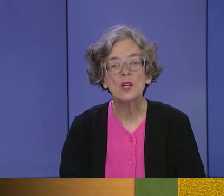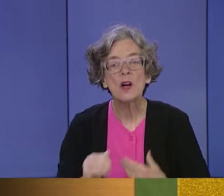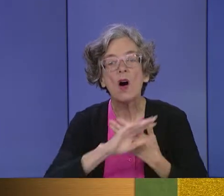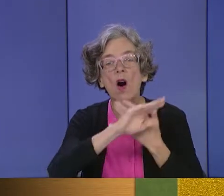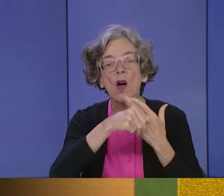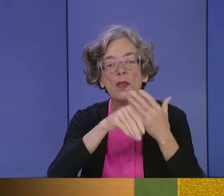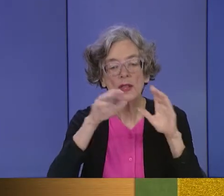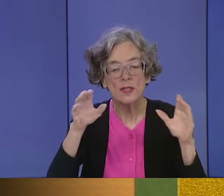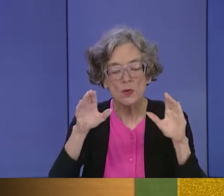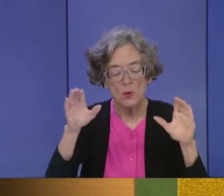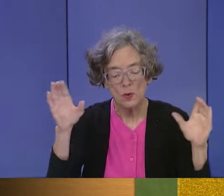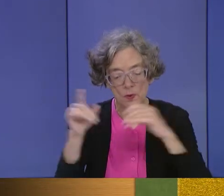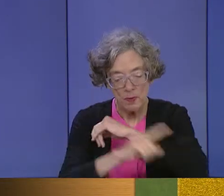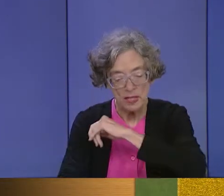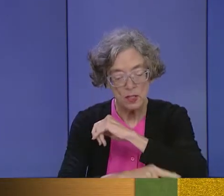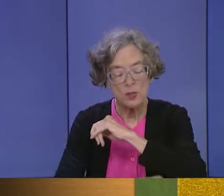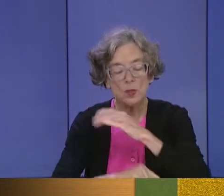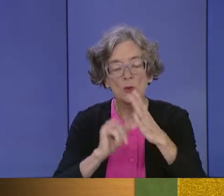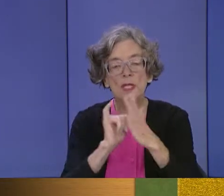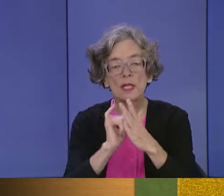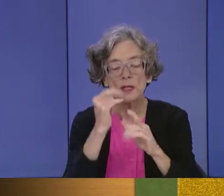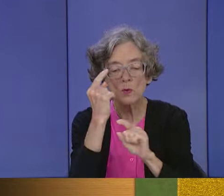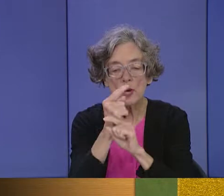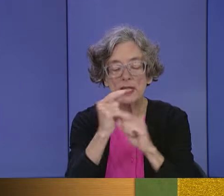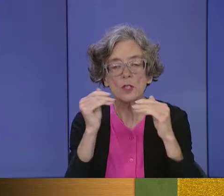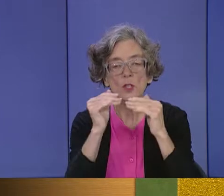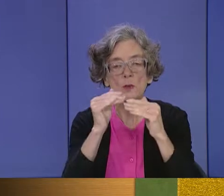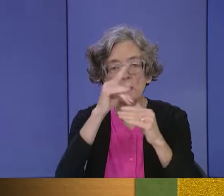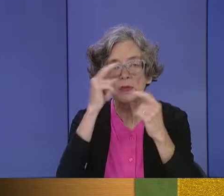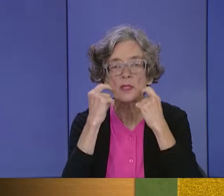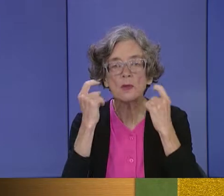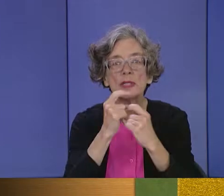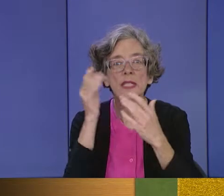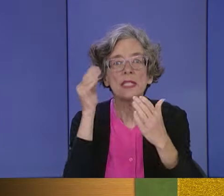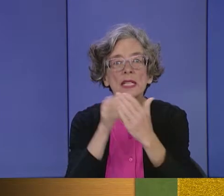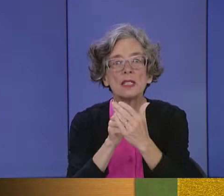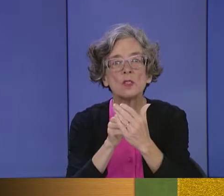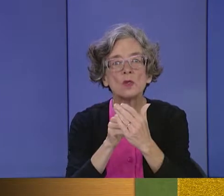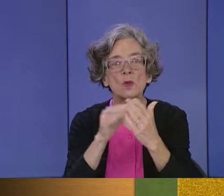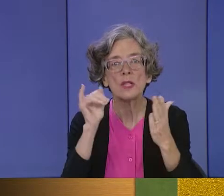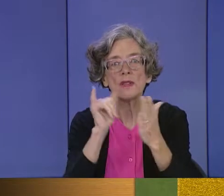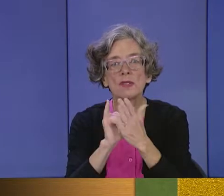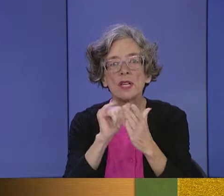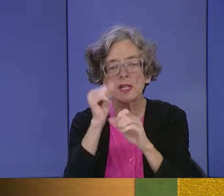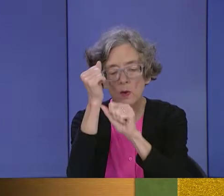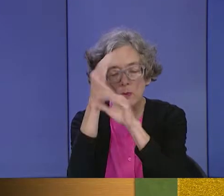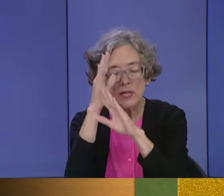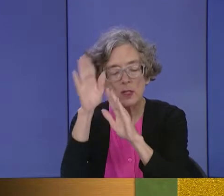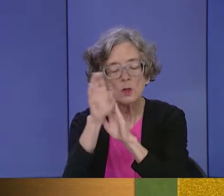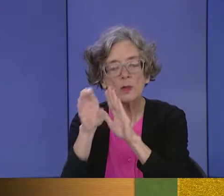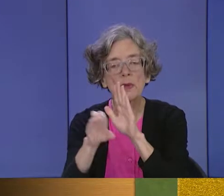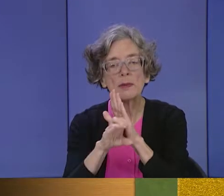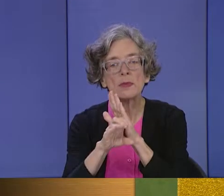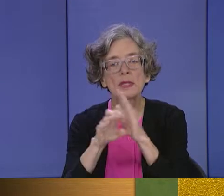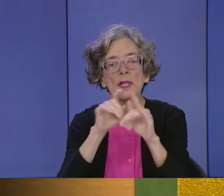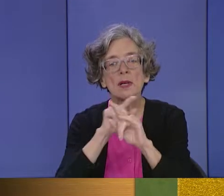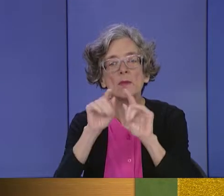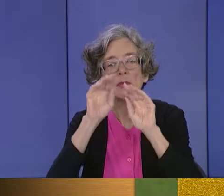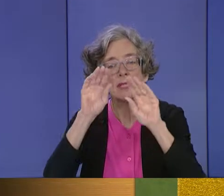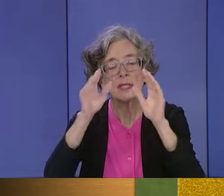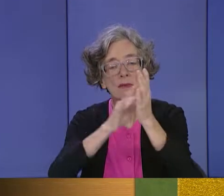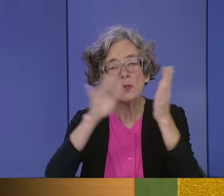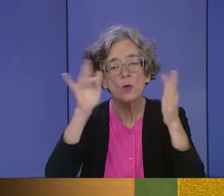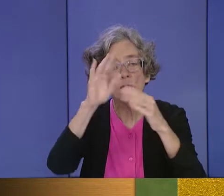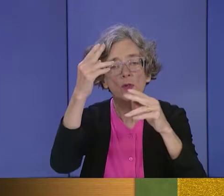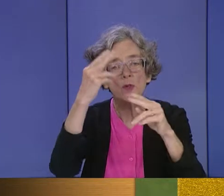that you have done to us, O Lord, you have done with your judgment, for we have sinned against you and not obeyed your commandments. But give glory to your name